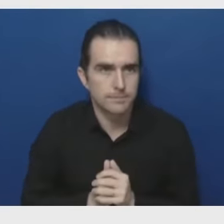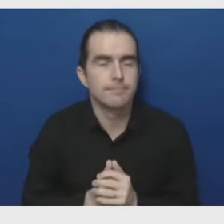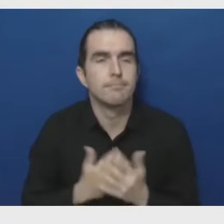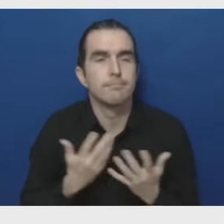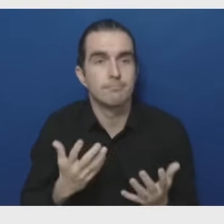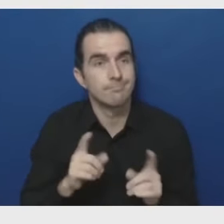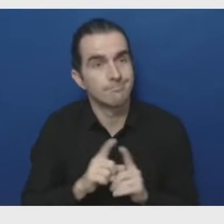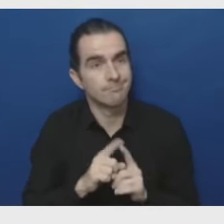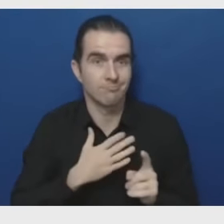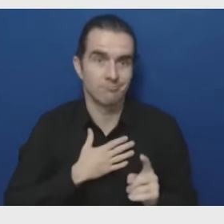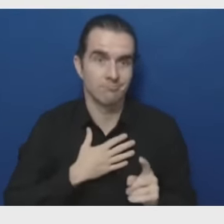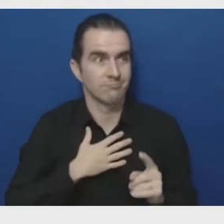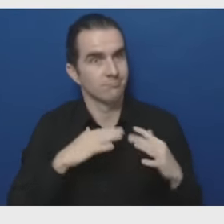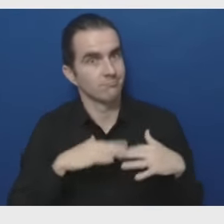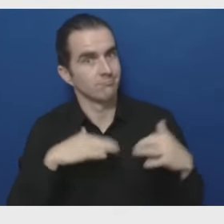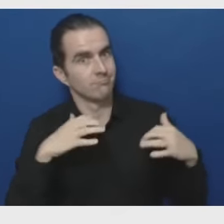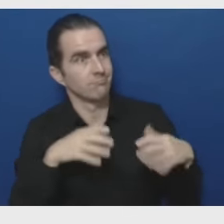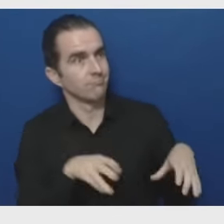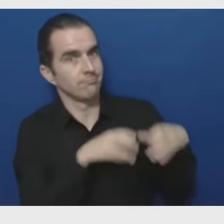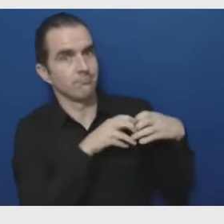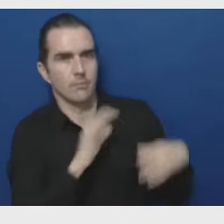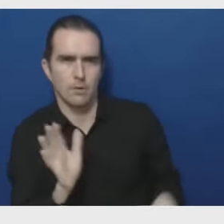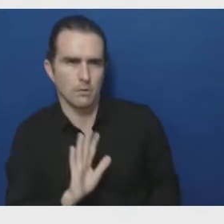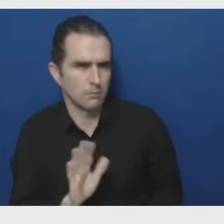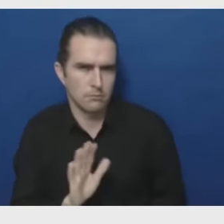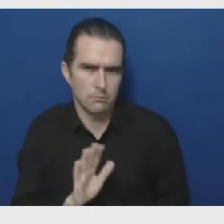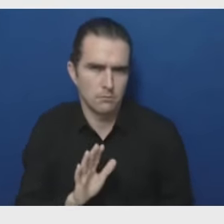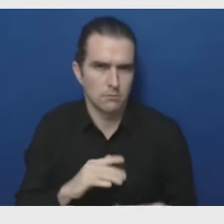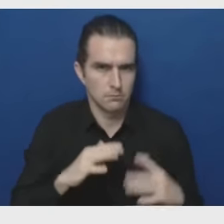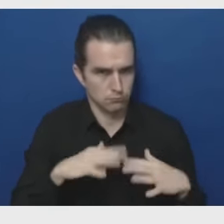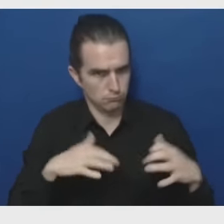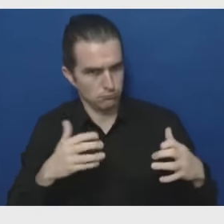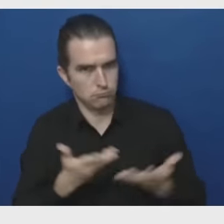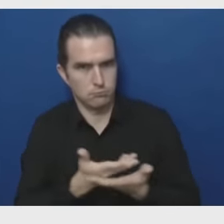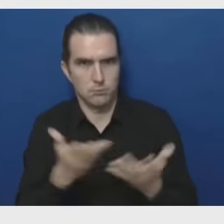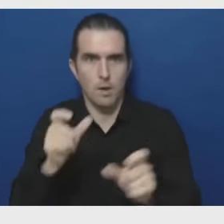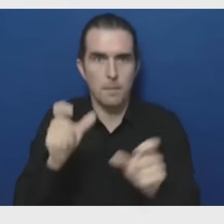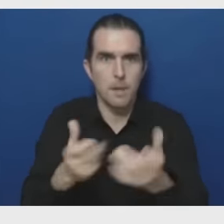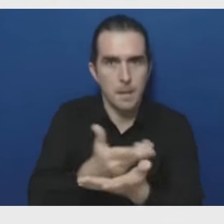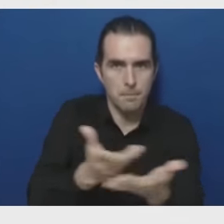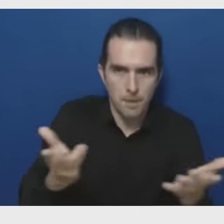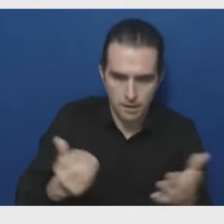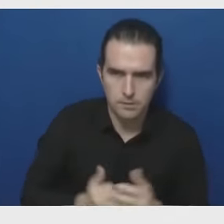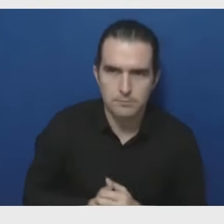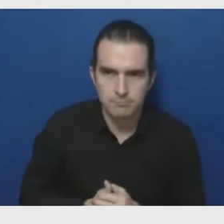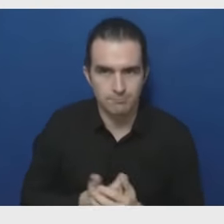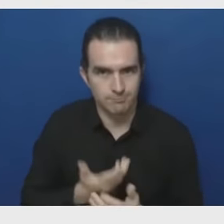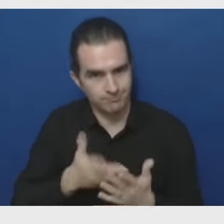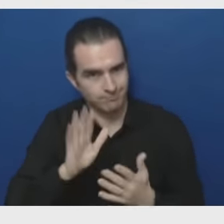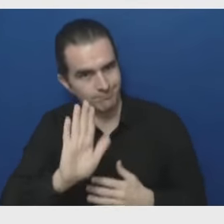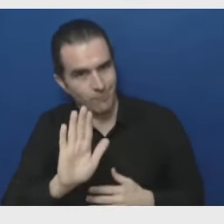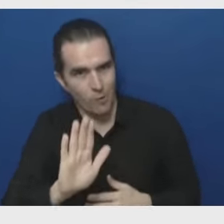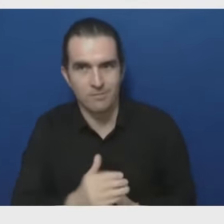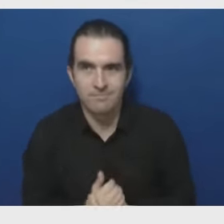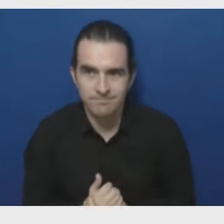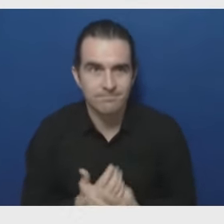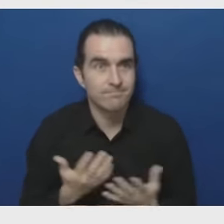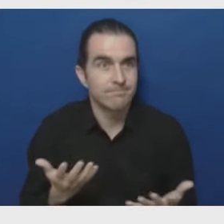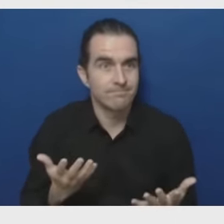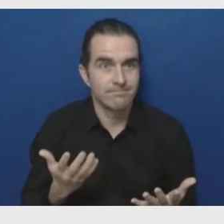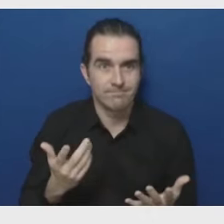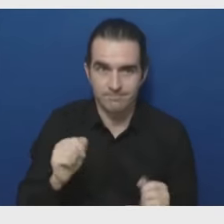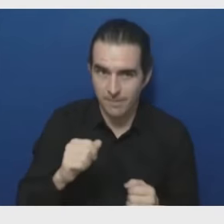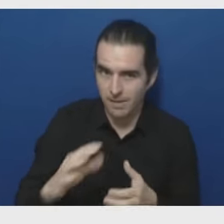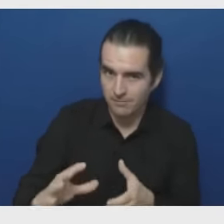equality. Those are the kind of things we need to say, is that you invest in this, this is the dividend, and make that dividend